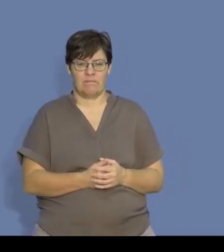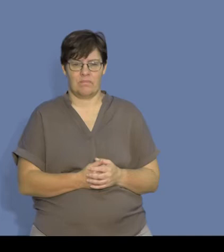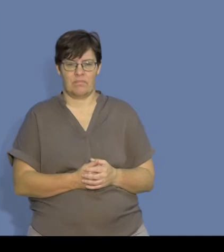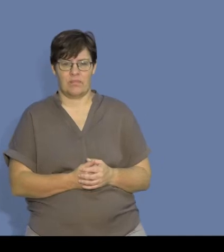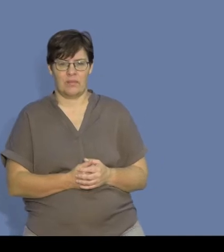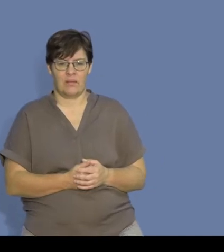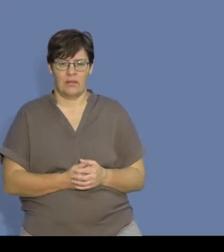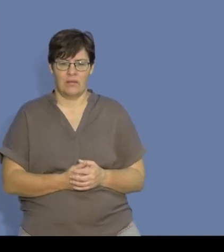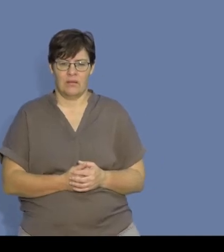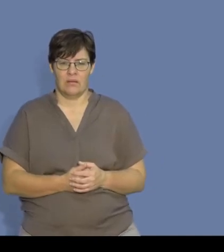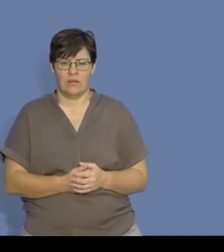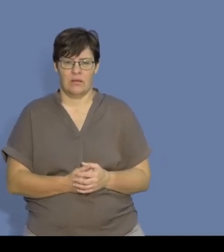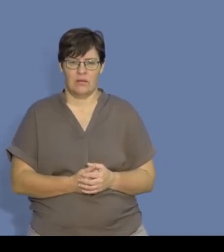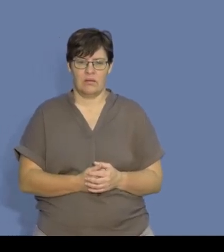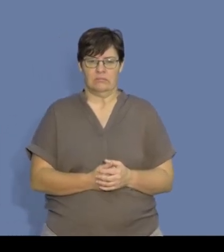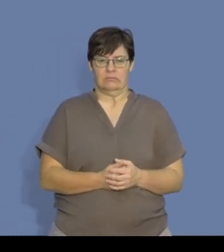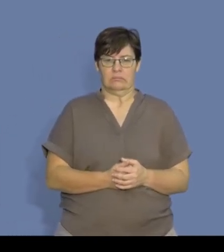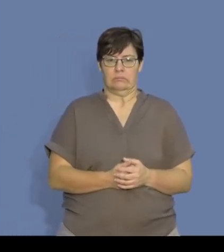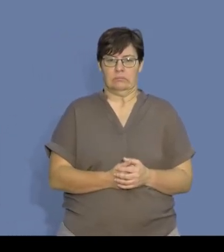is what's happening.